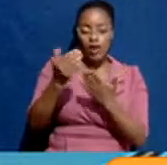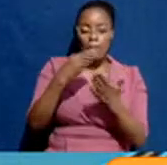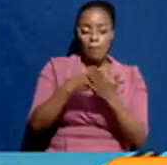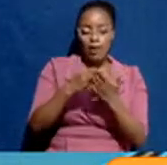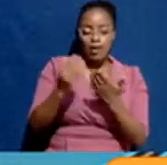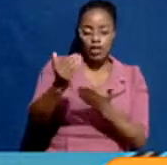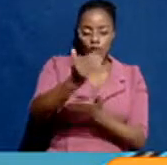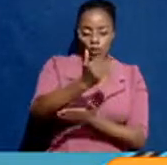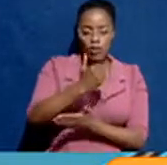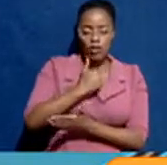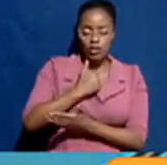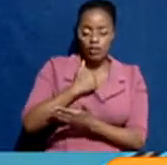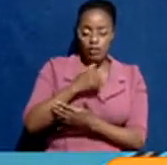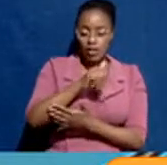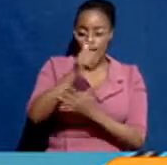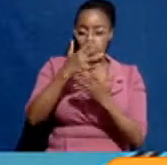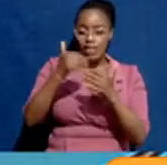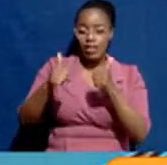that we need to do,